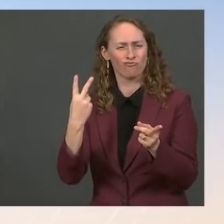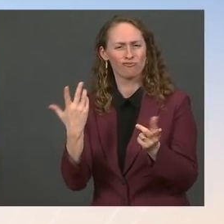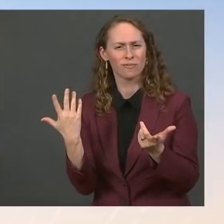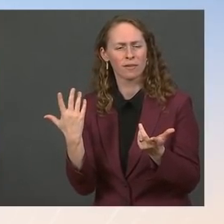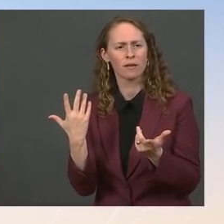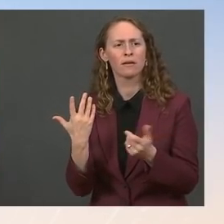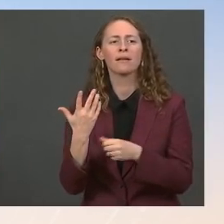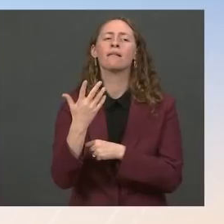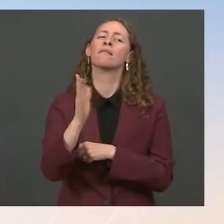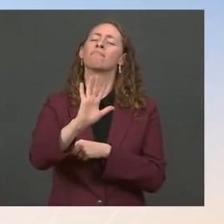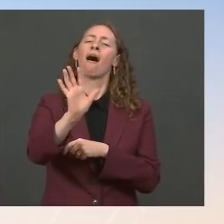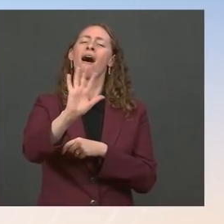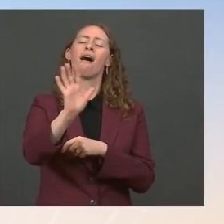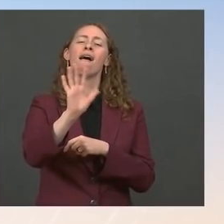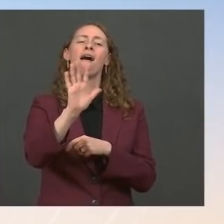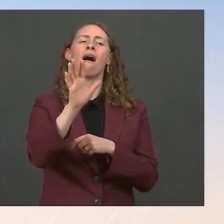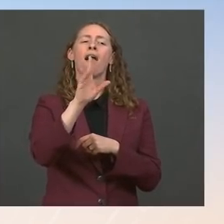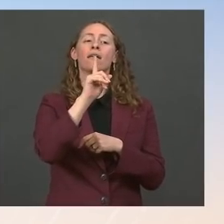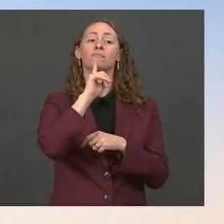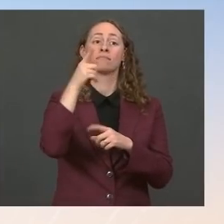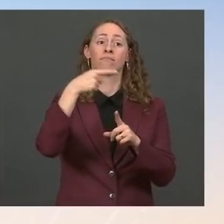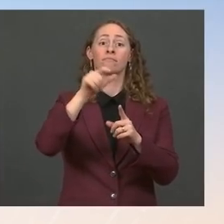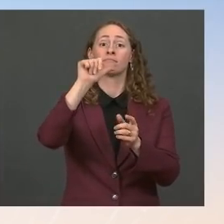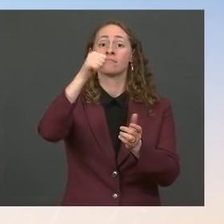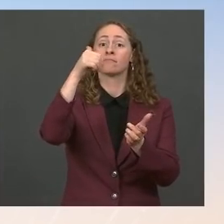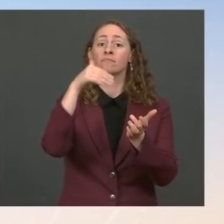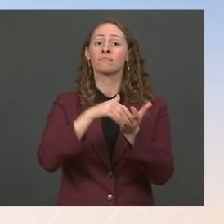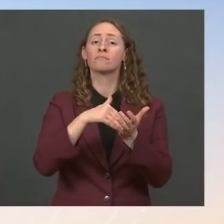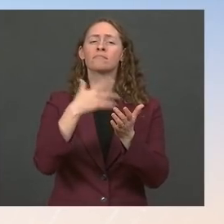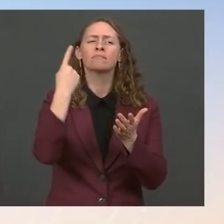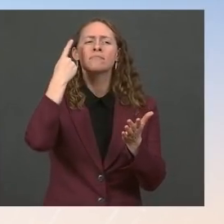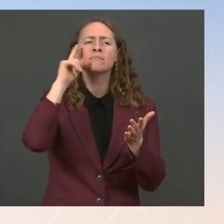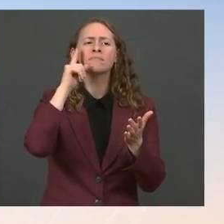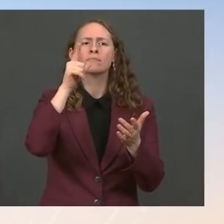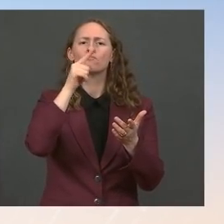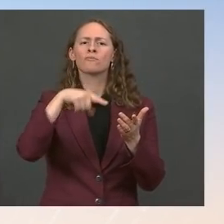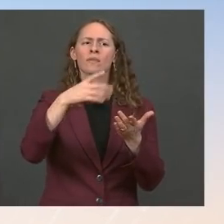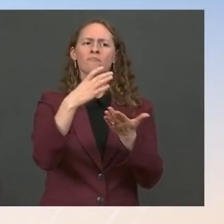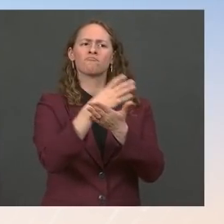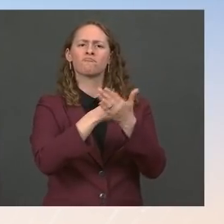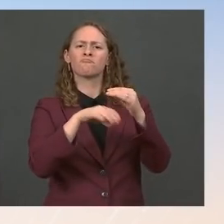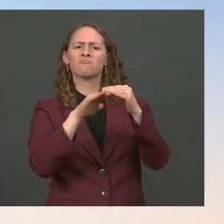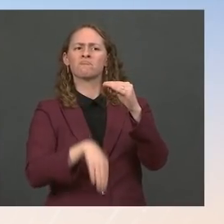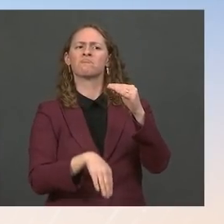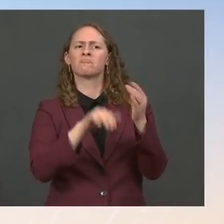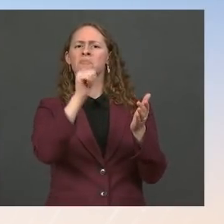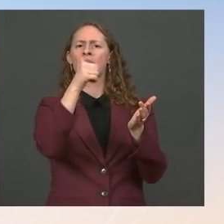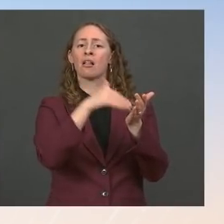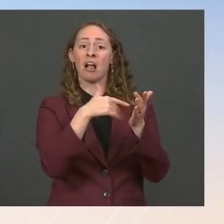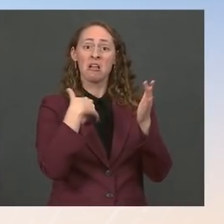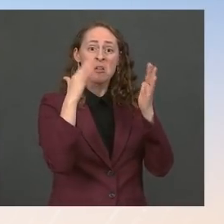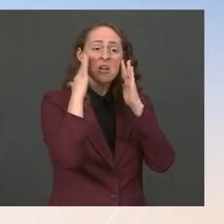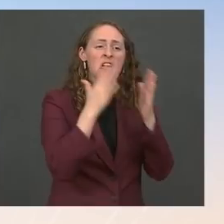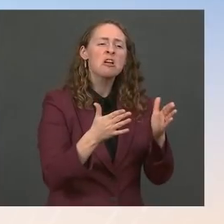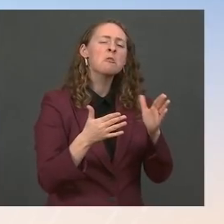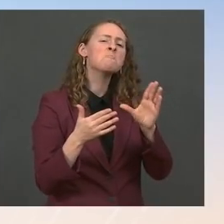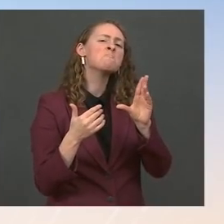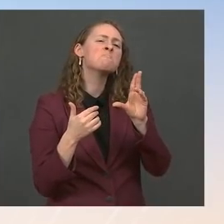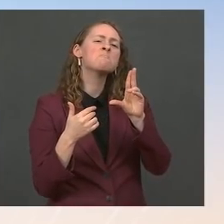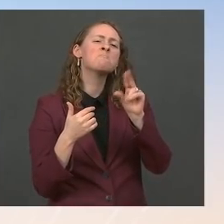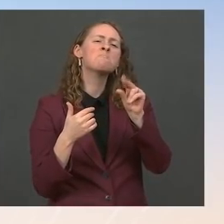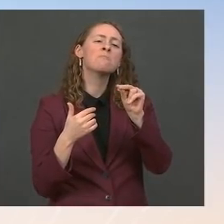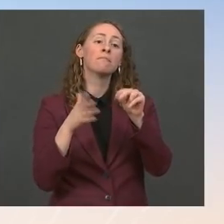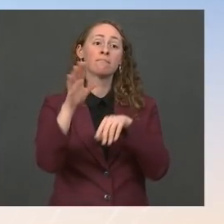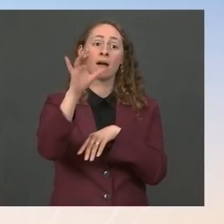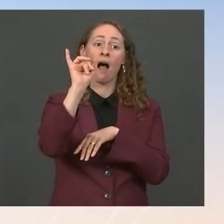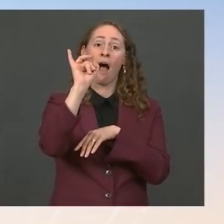what it does. The $10,000 is the anything under that would not be applicable, nor would people who receive W-2s, Peter. What we're talking about